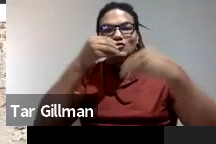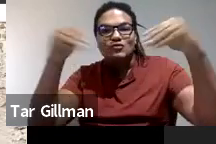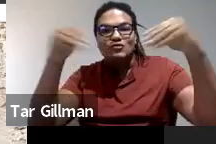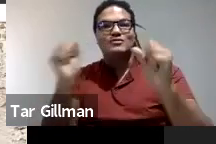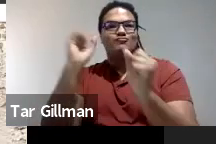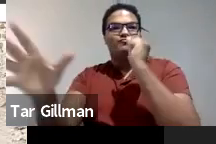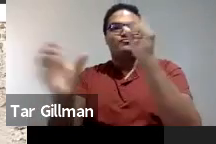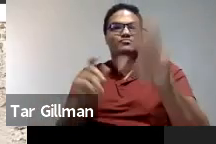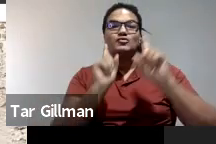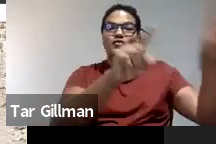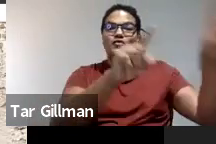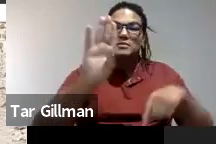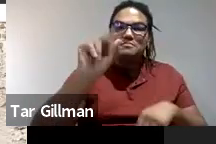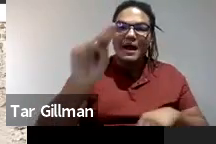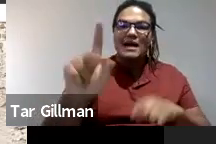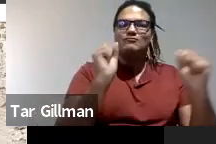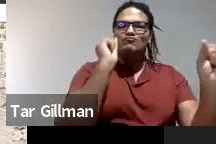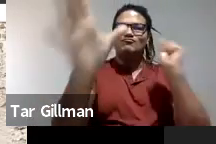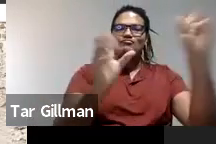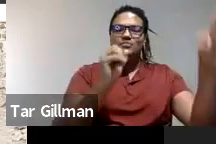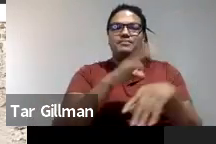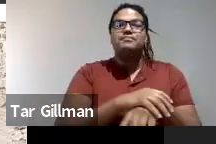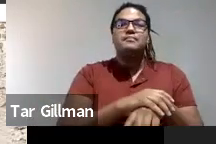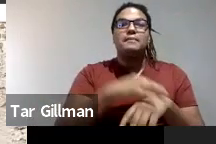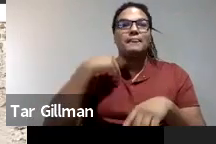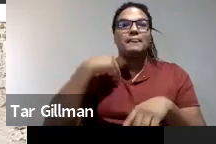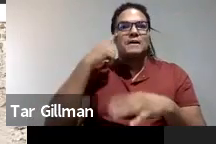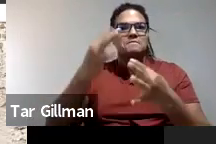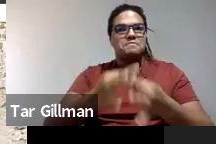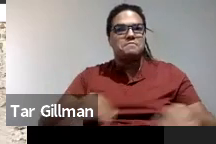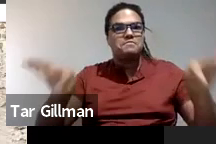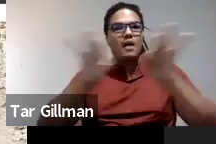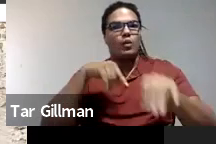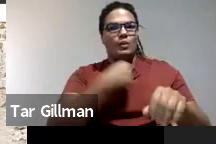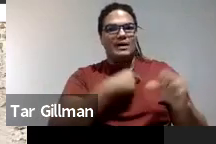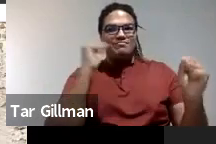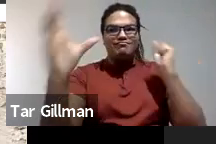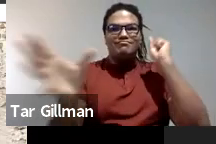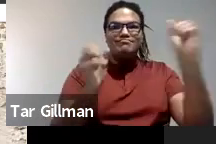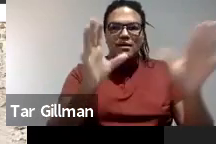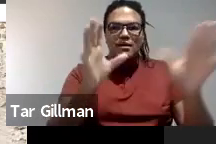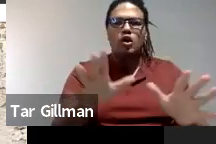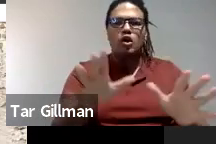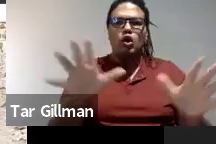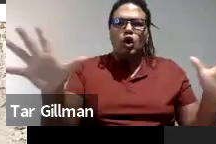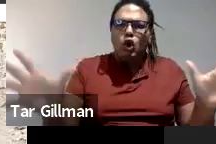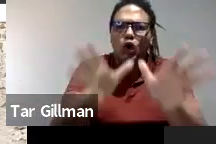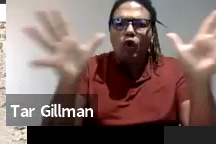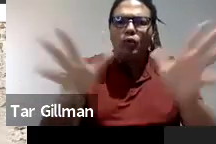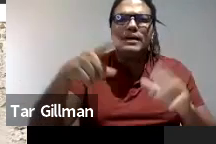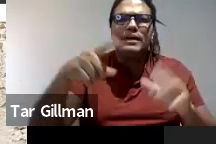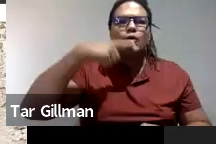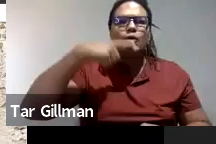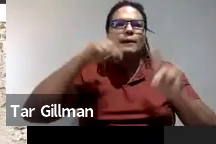stores, in the grocery store, when we go to the bank, everywhere we go, we sign. And we think it's important that we can sign, and